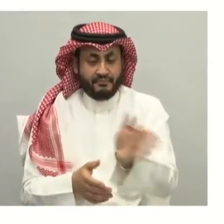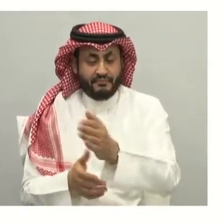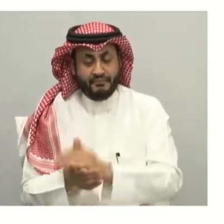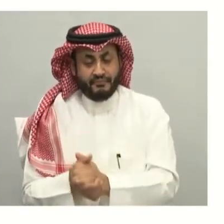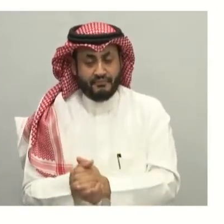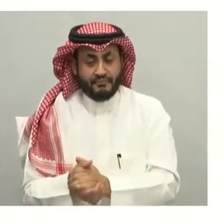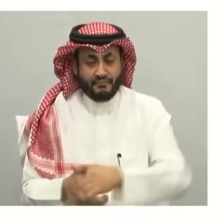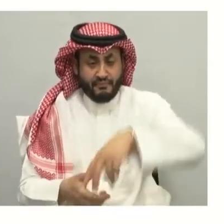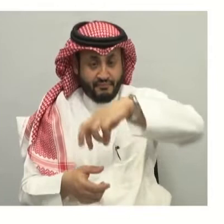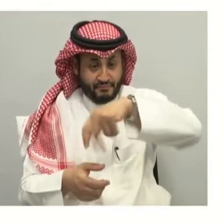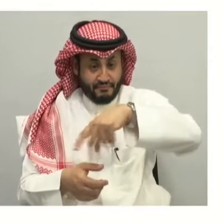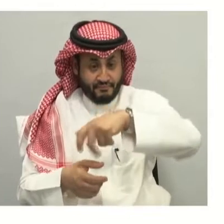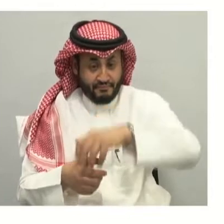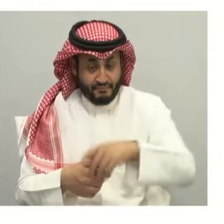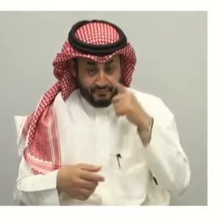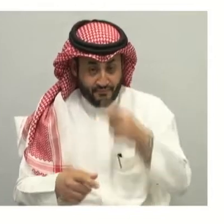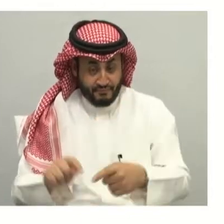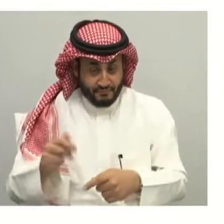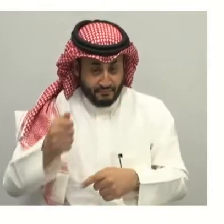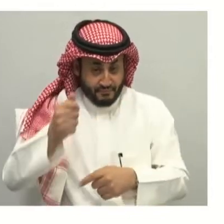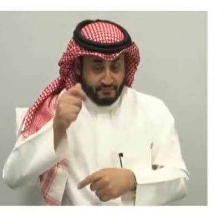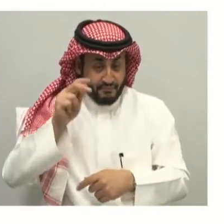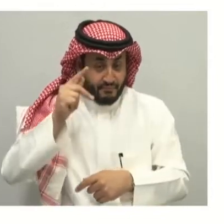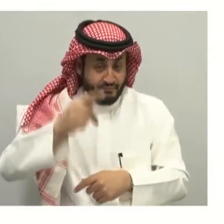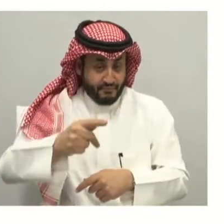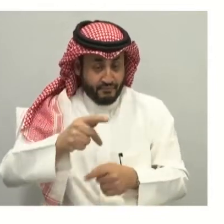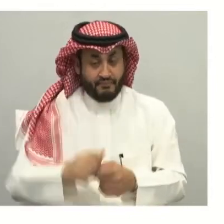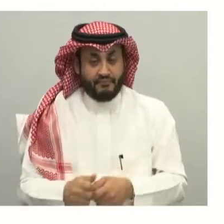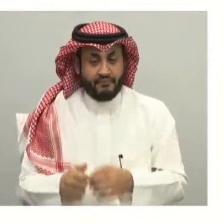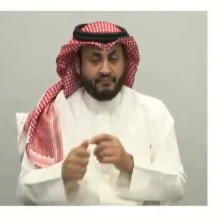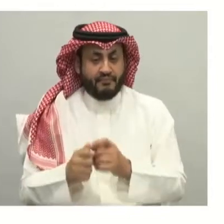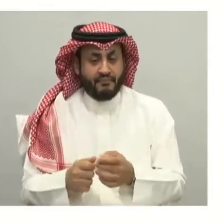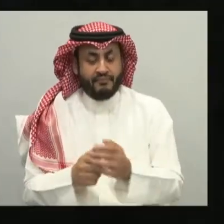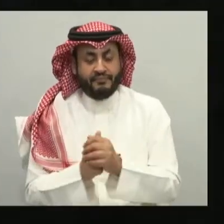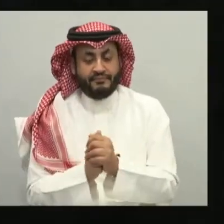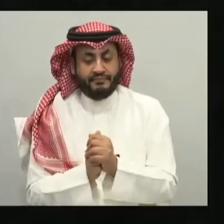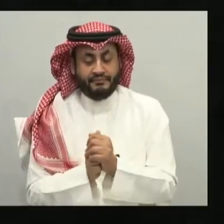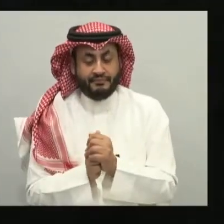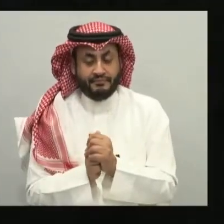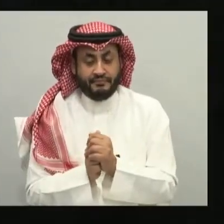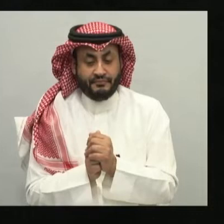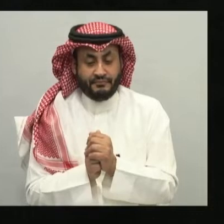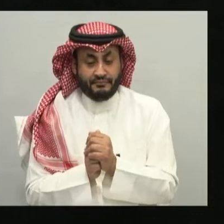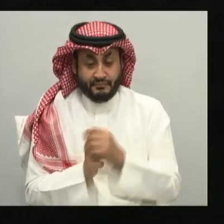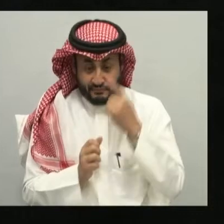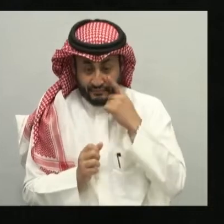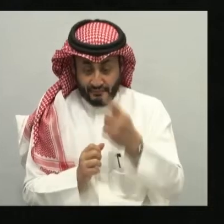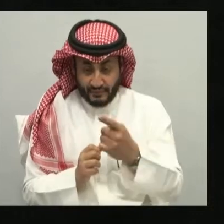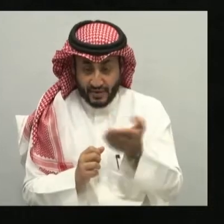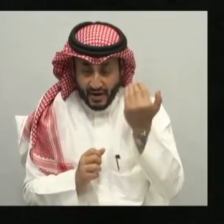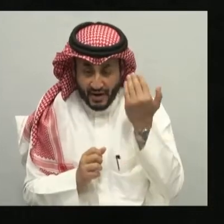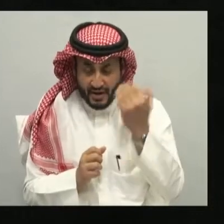Turn the tap off when you finish. Now, do you remember the